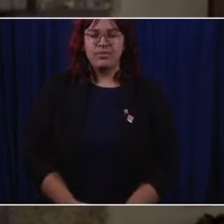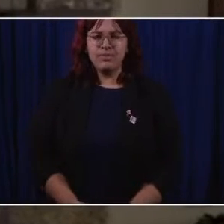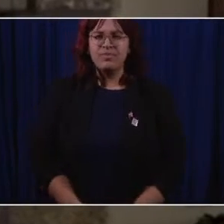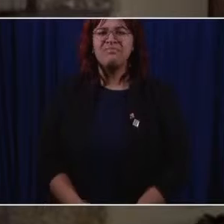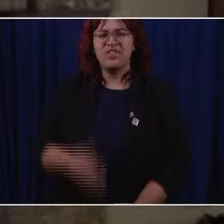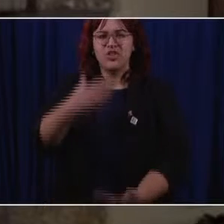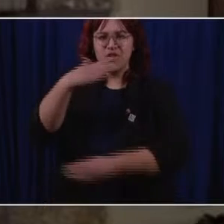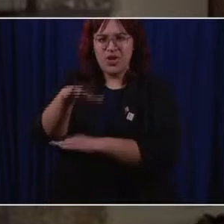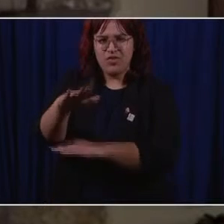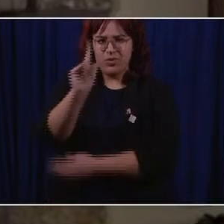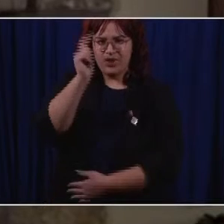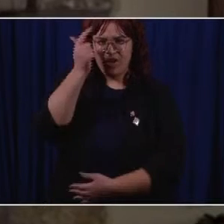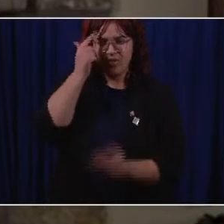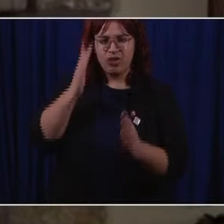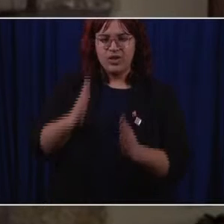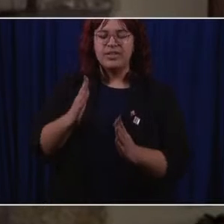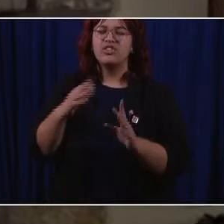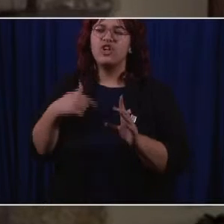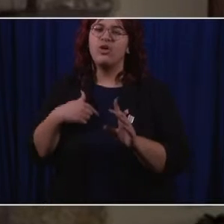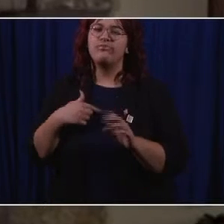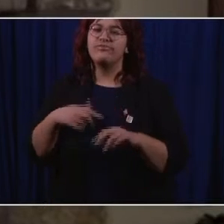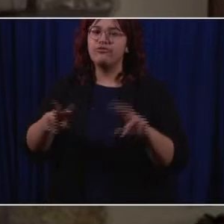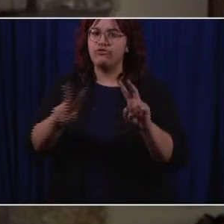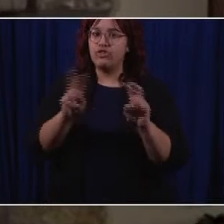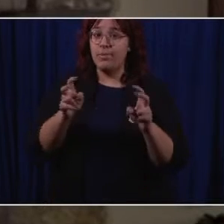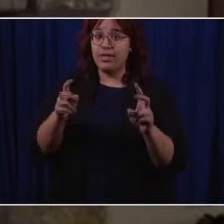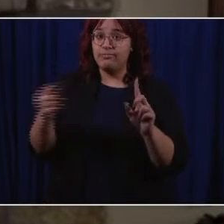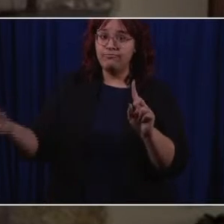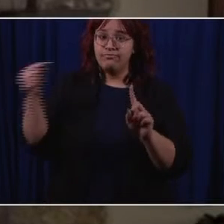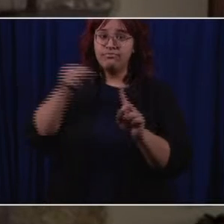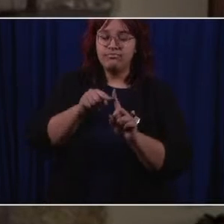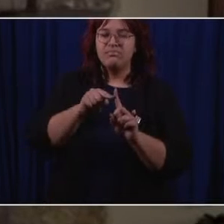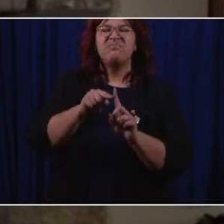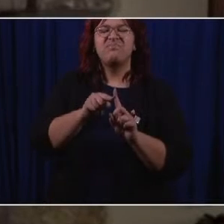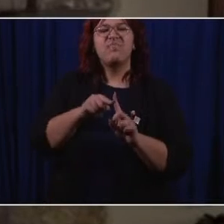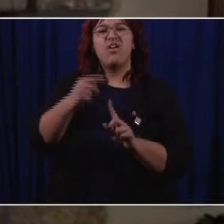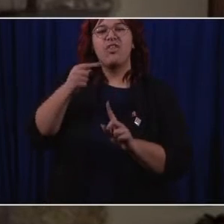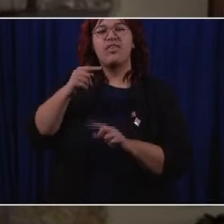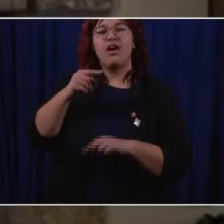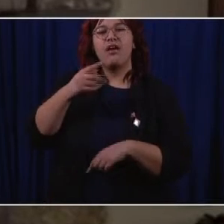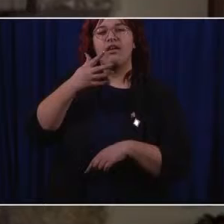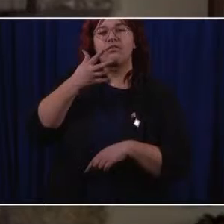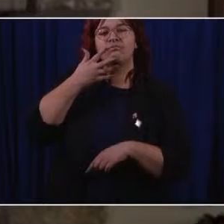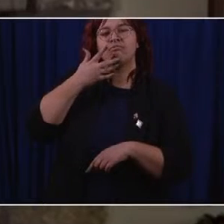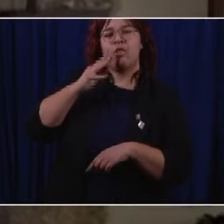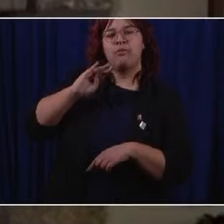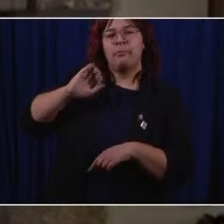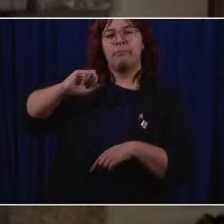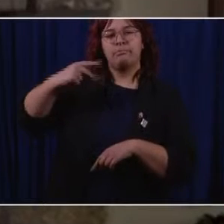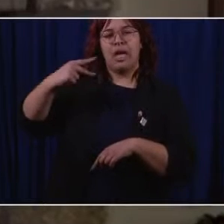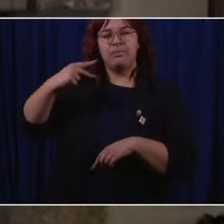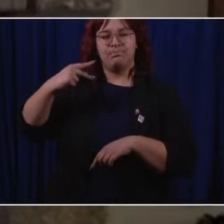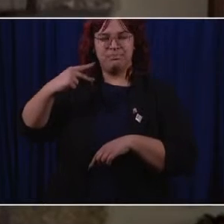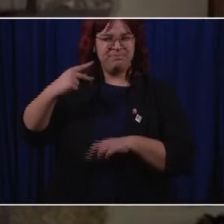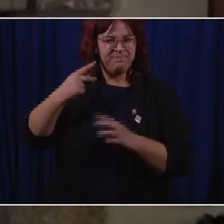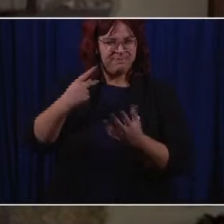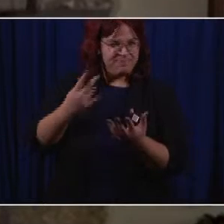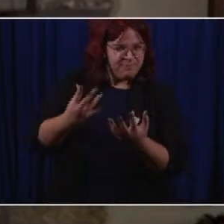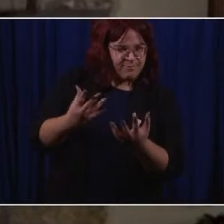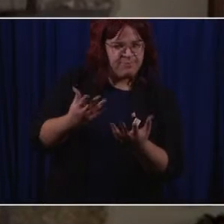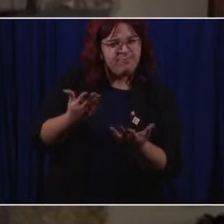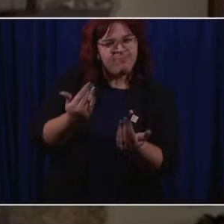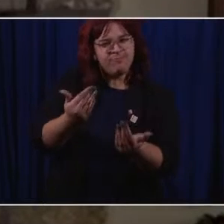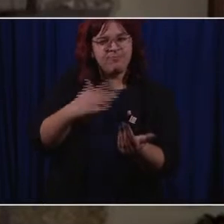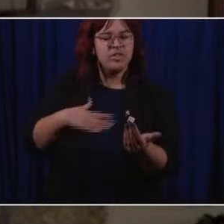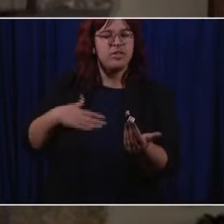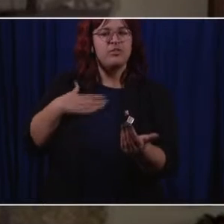Good afternoon, Governor. I want to go back to the public health advisory map and wonder if you could explain in a